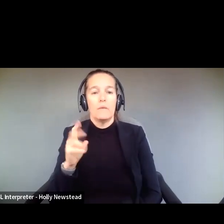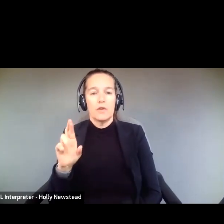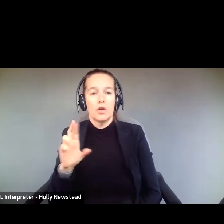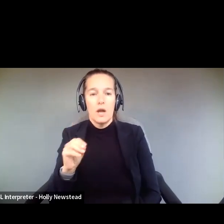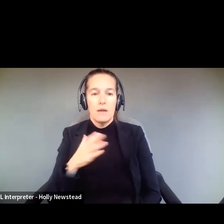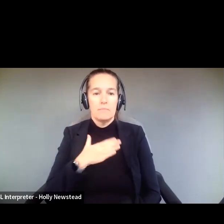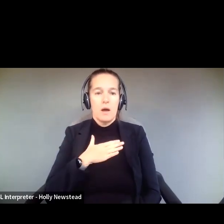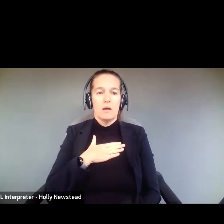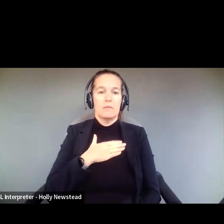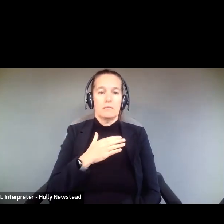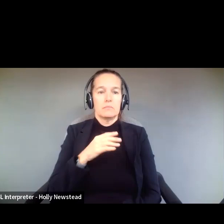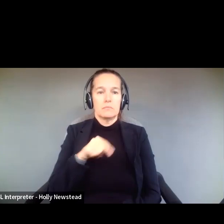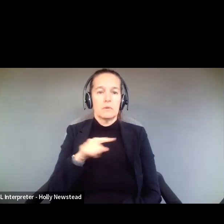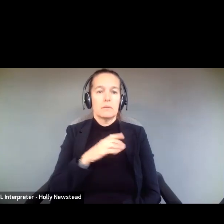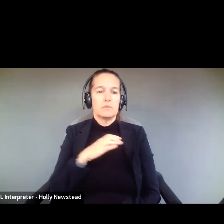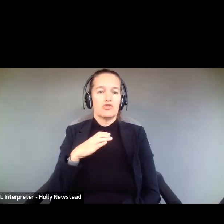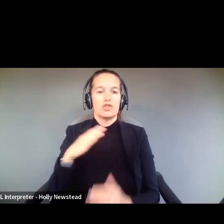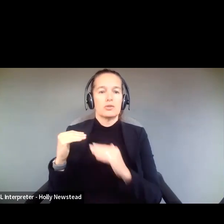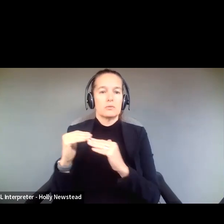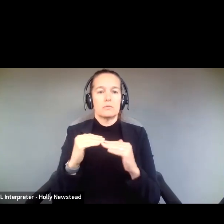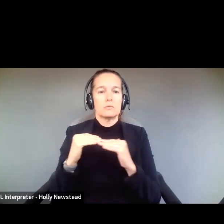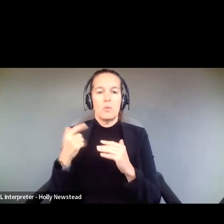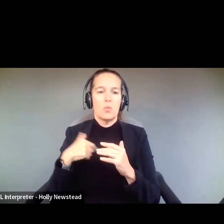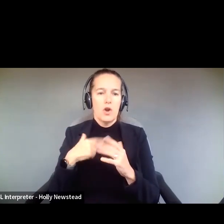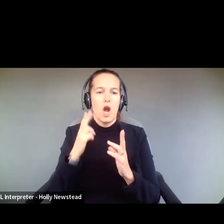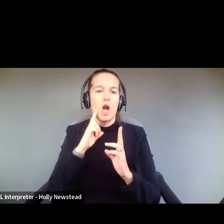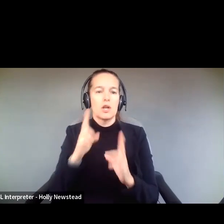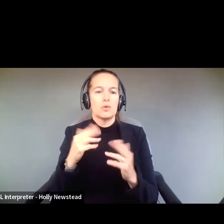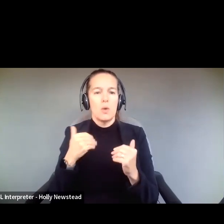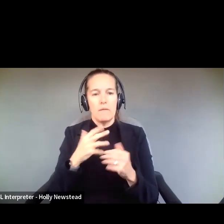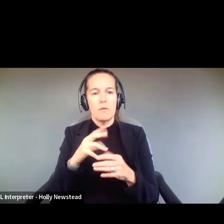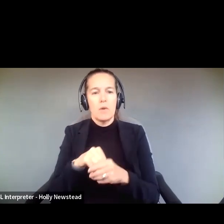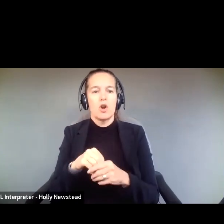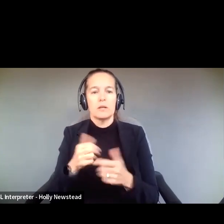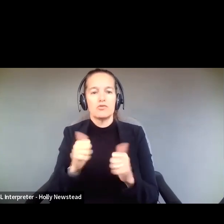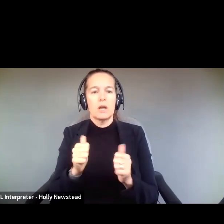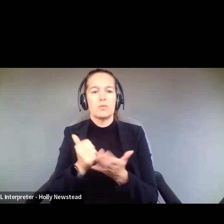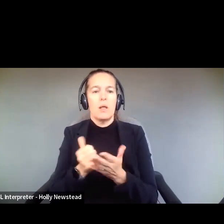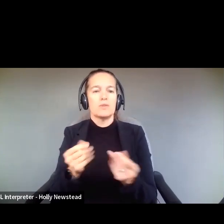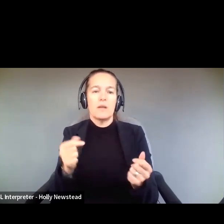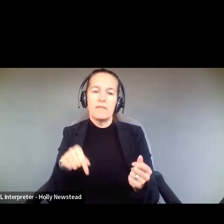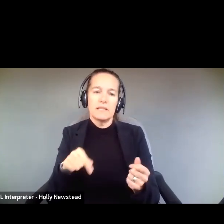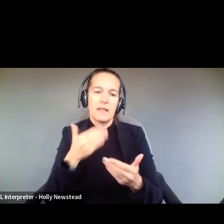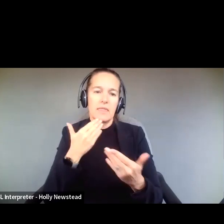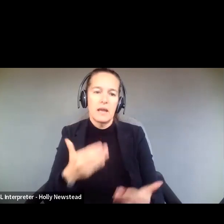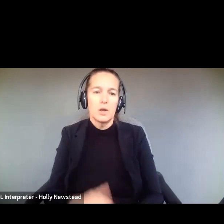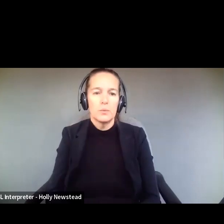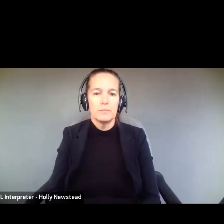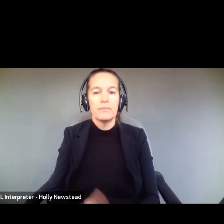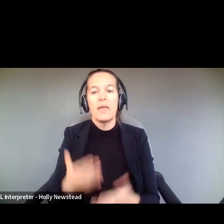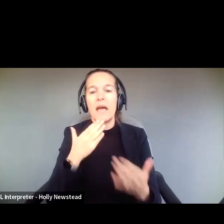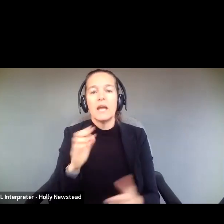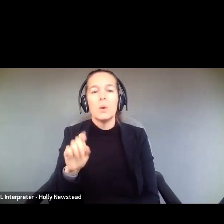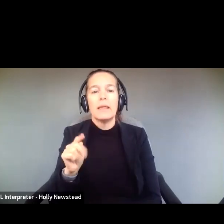fellow commissioners are honored to be able to have a part in trying to help resolve this. Thank you. Thank you,